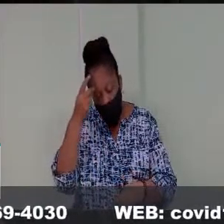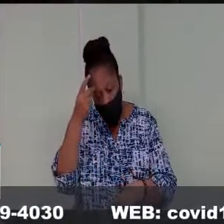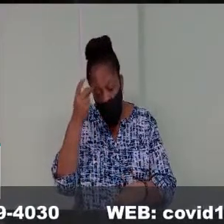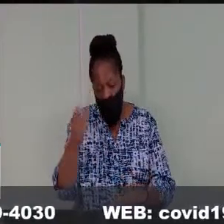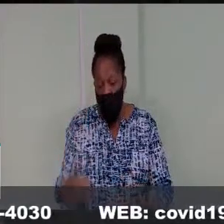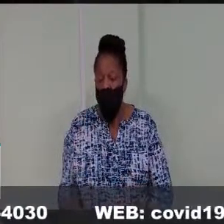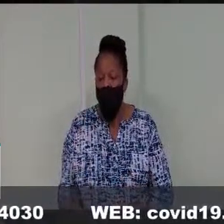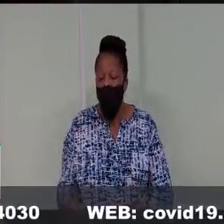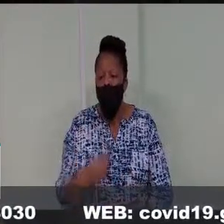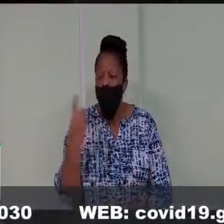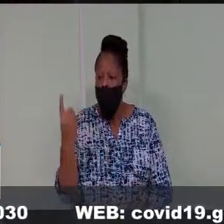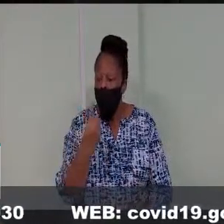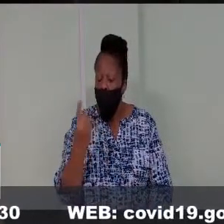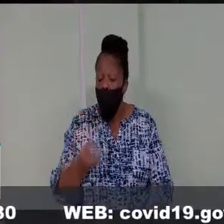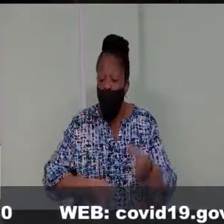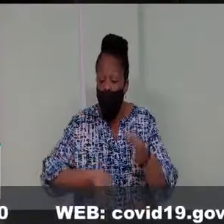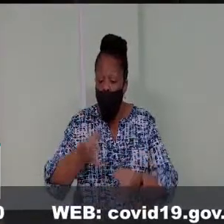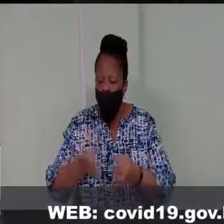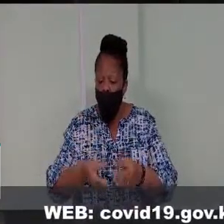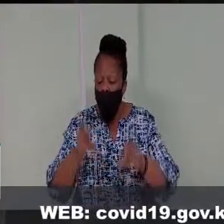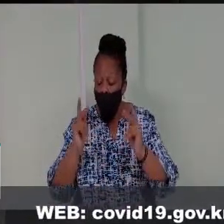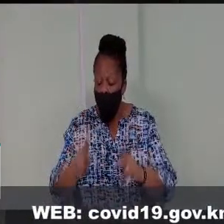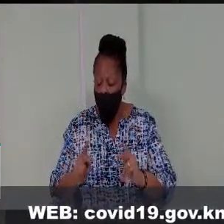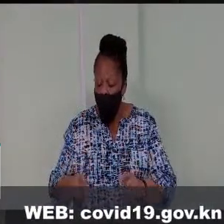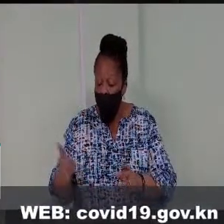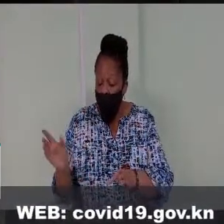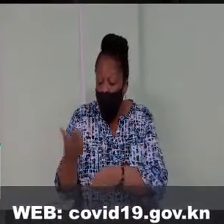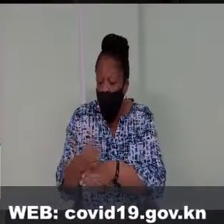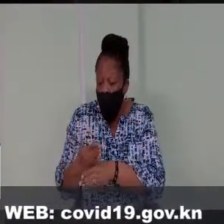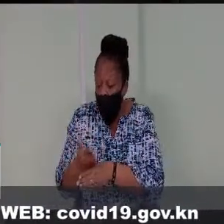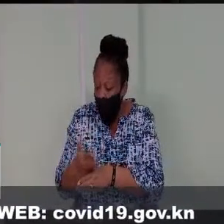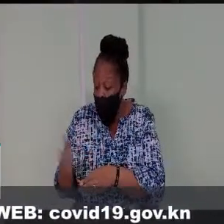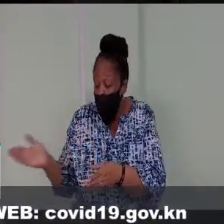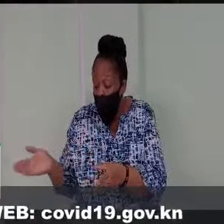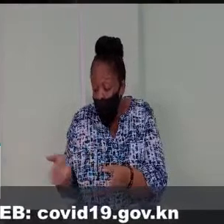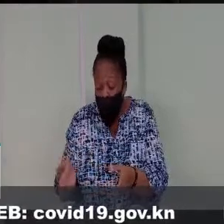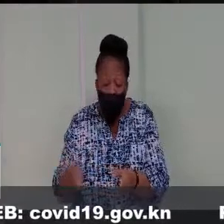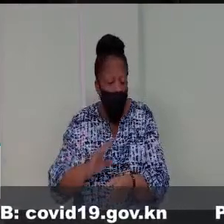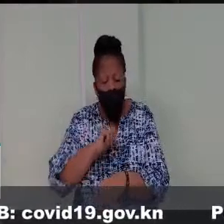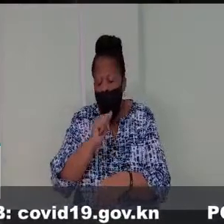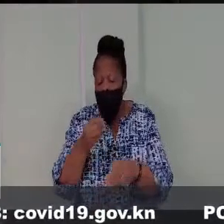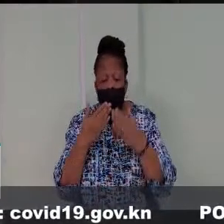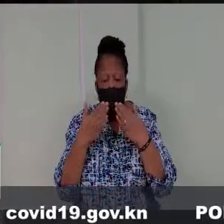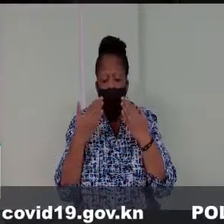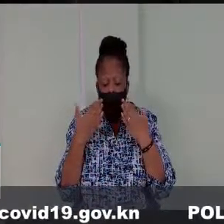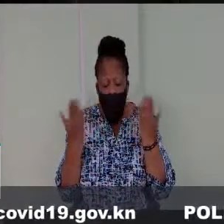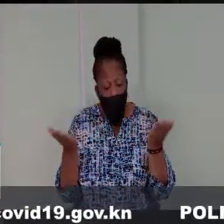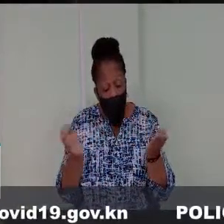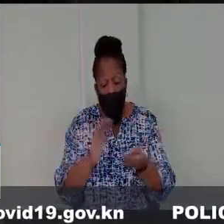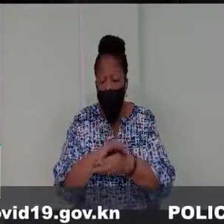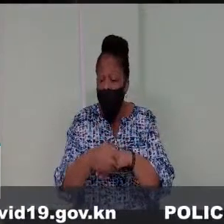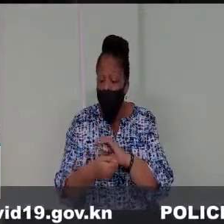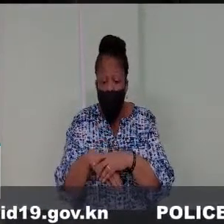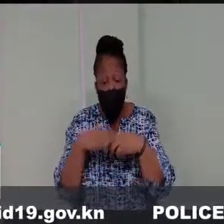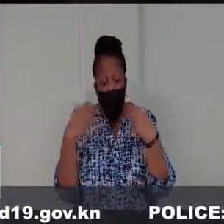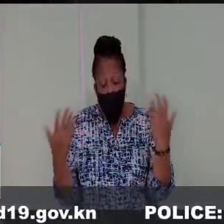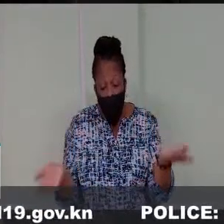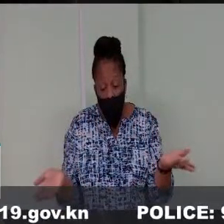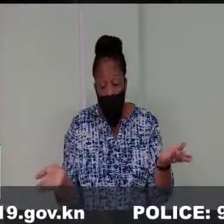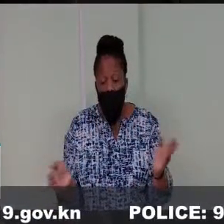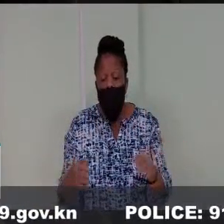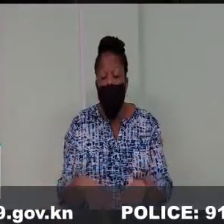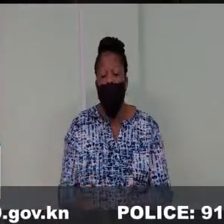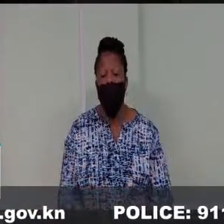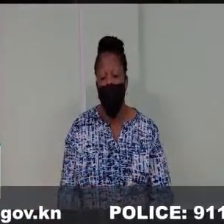so once you continue doing all of the non-pharmaceutical measures, which I would not repeat again, to contain the